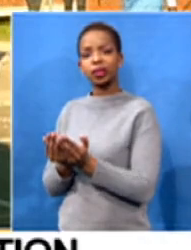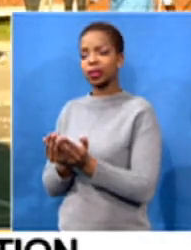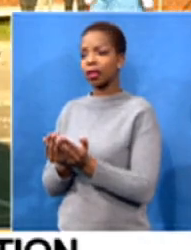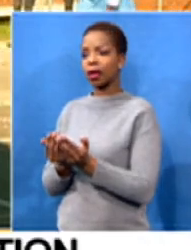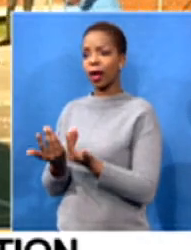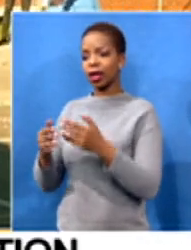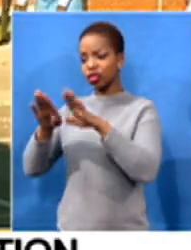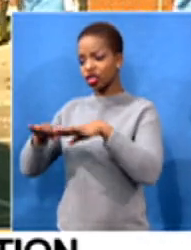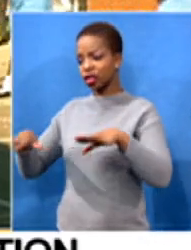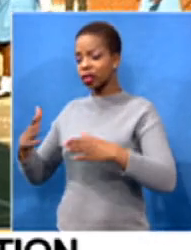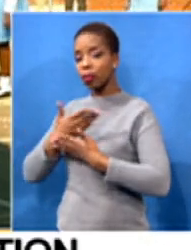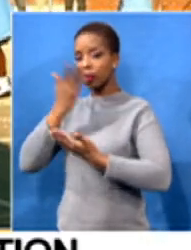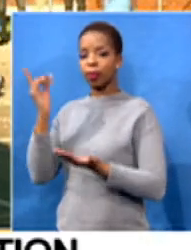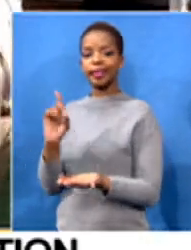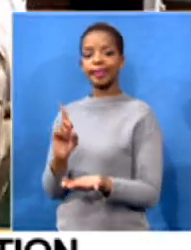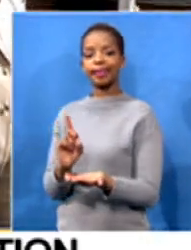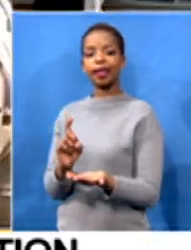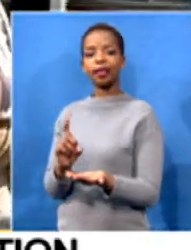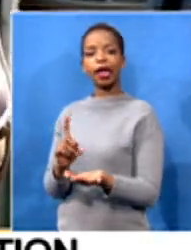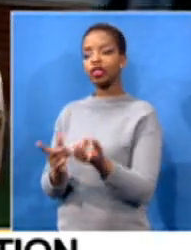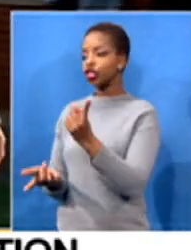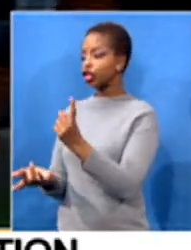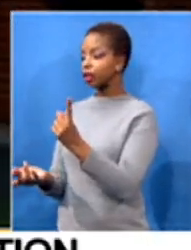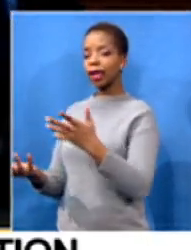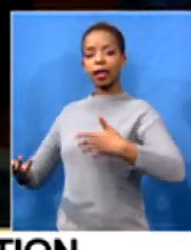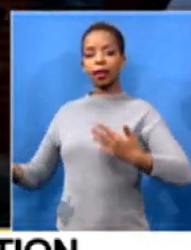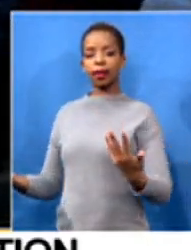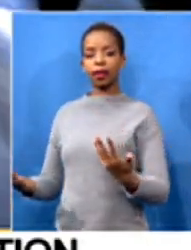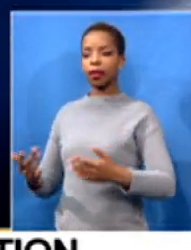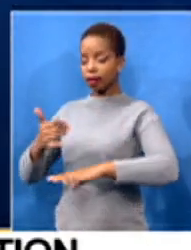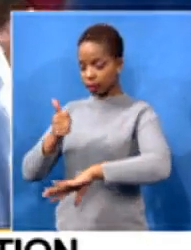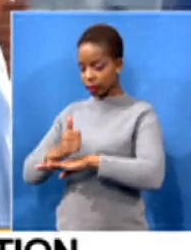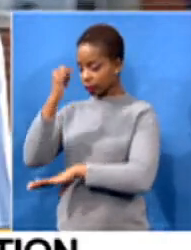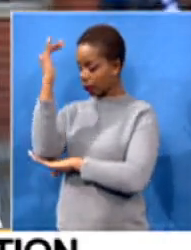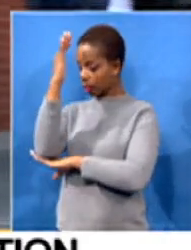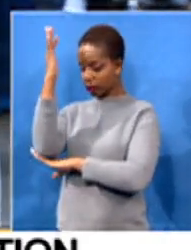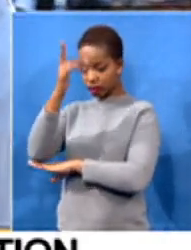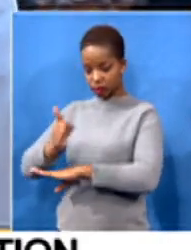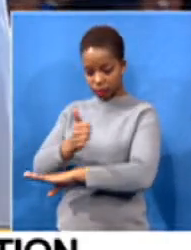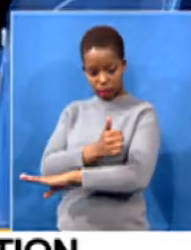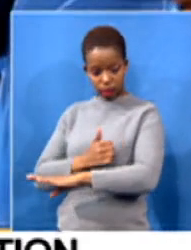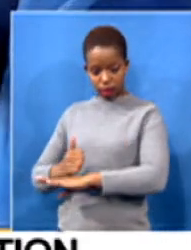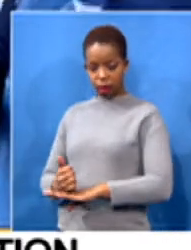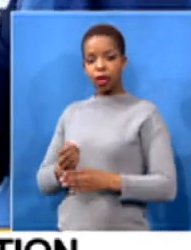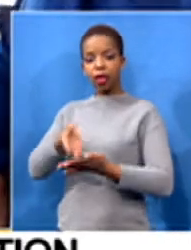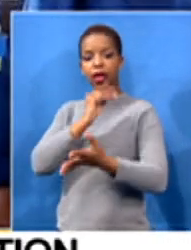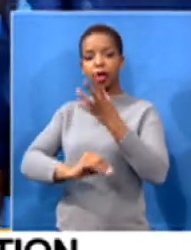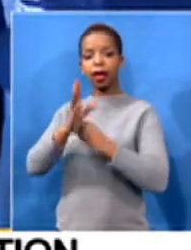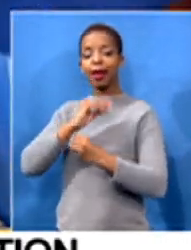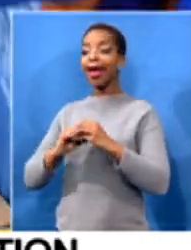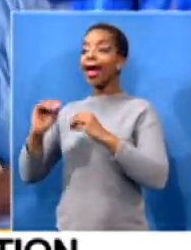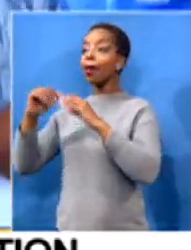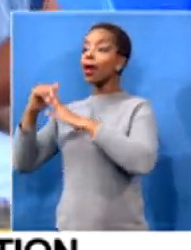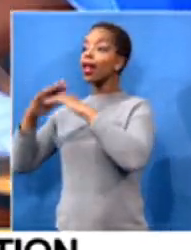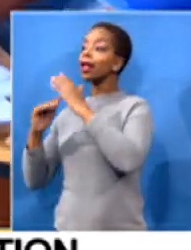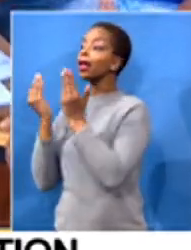any sanitation facilities, where they still have pit latrines, where you have buildings that are dilapidated, and you're told by the